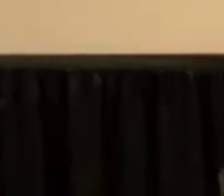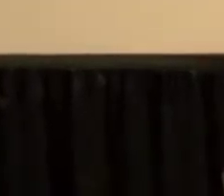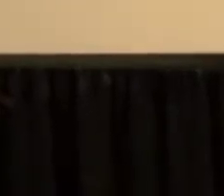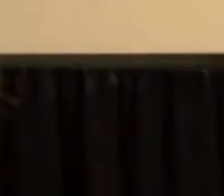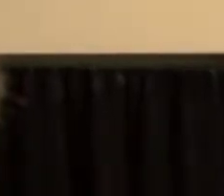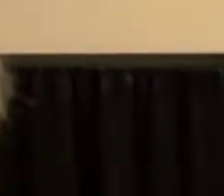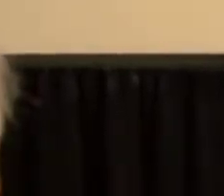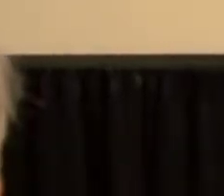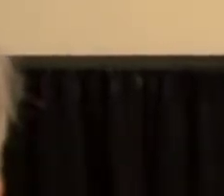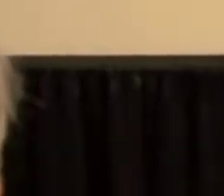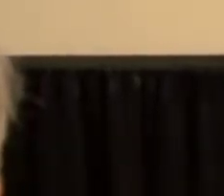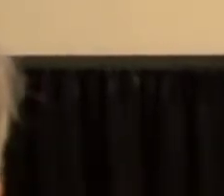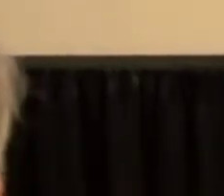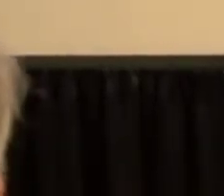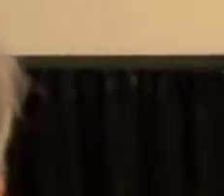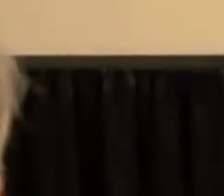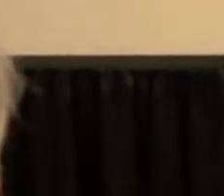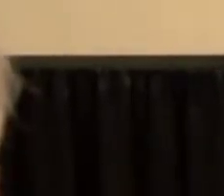behaviors.